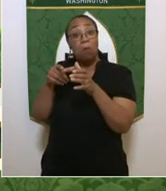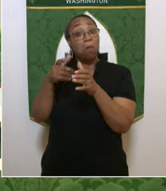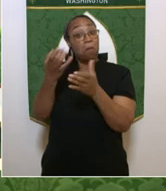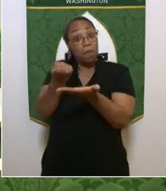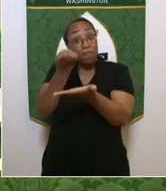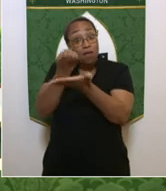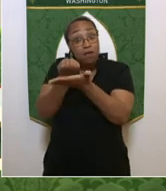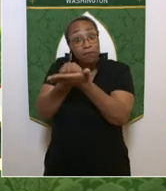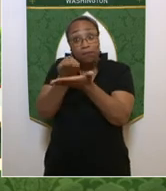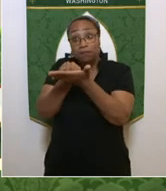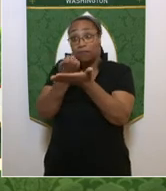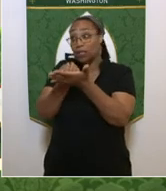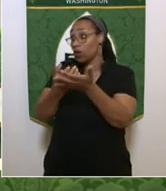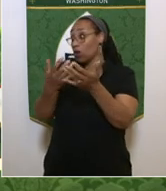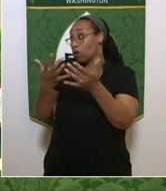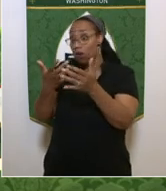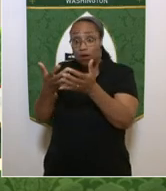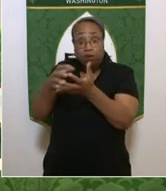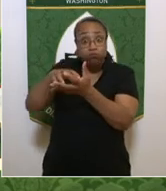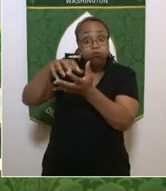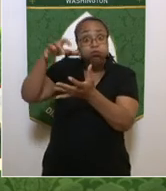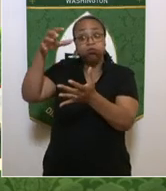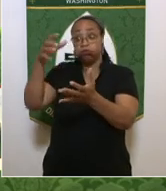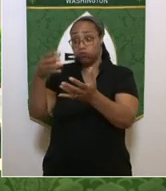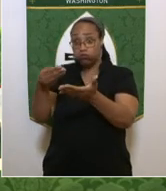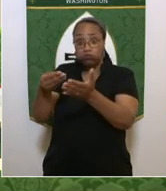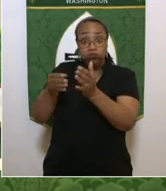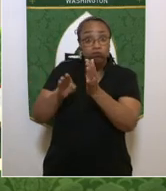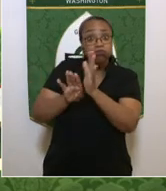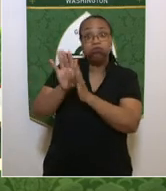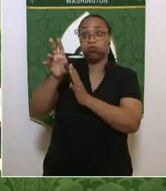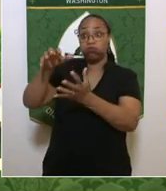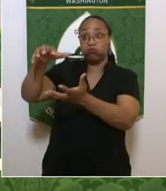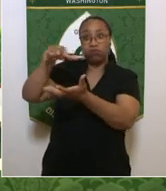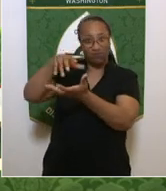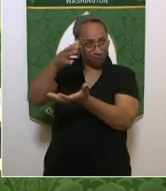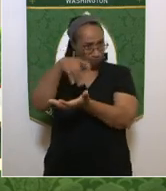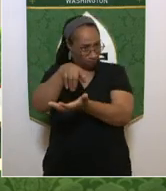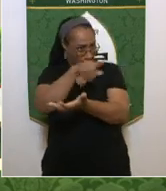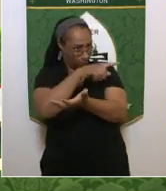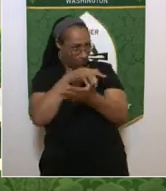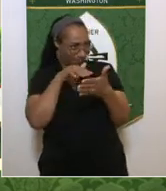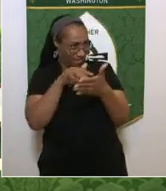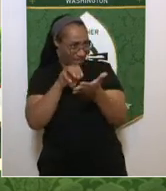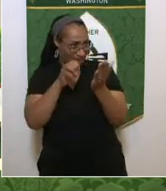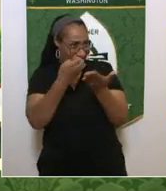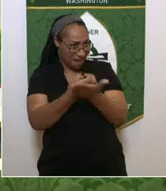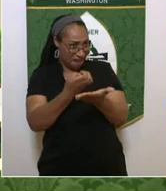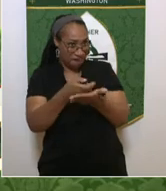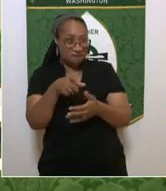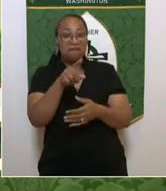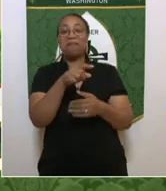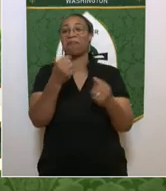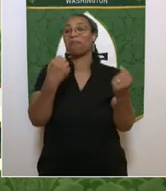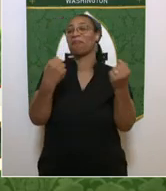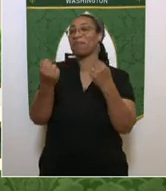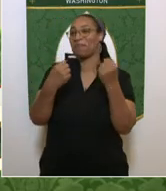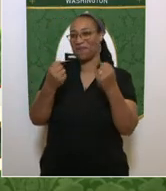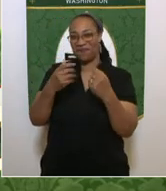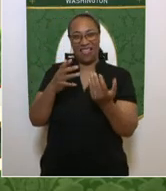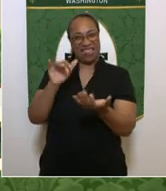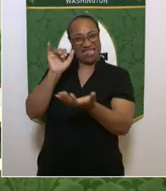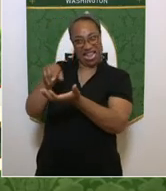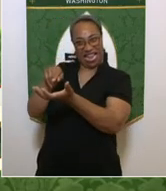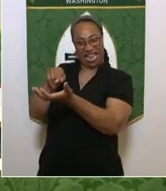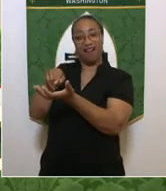were growing. People want to live here, buy houses here, start businesses here, get good paying